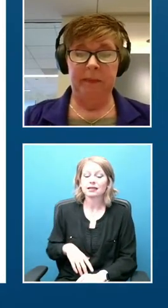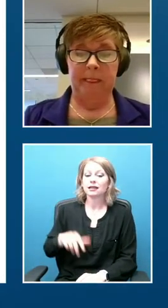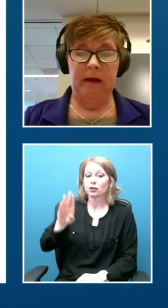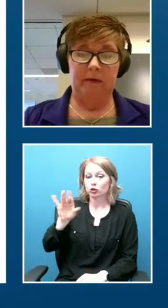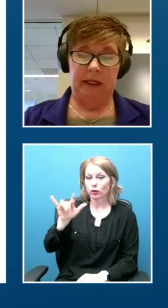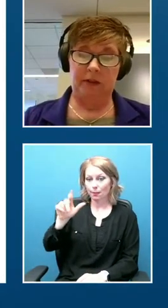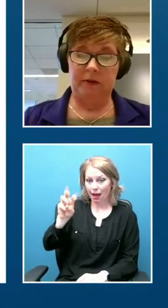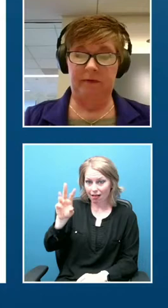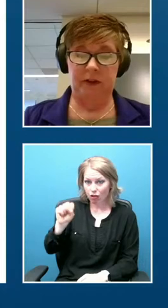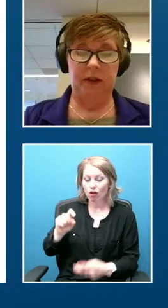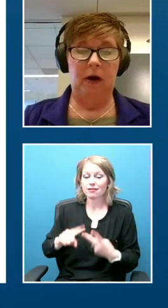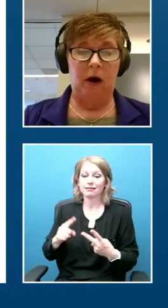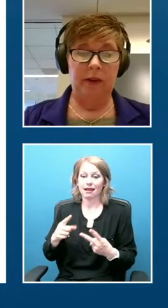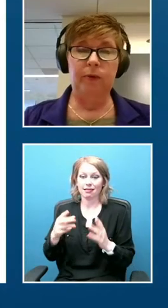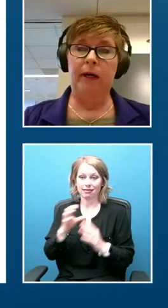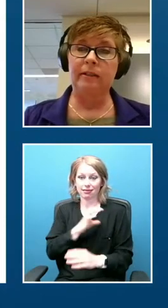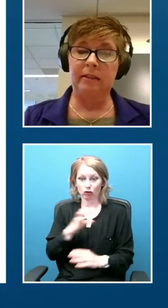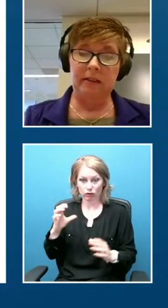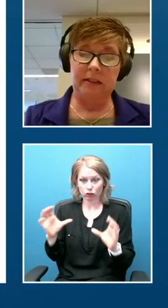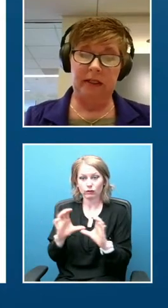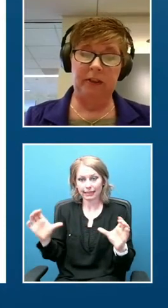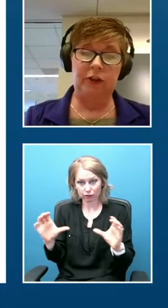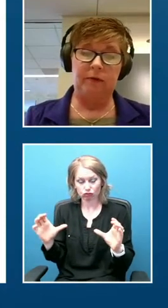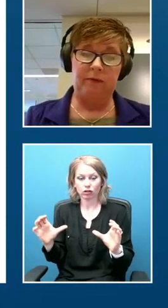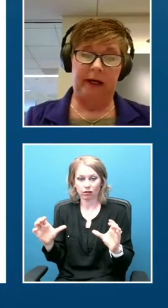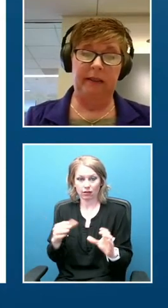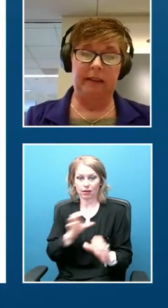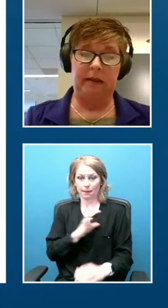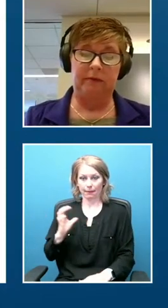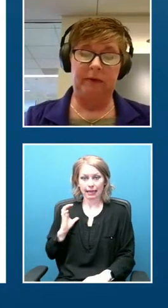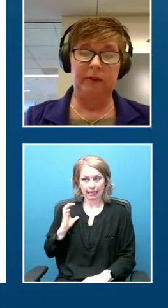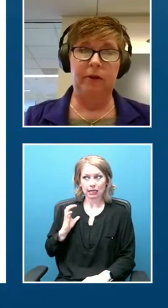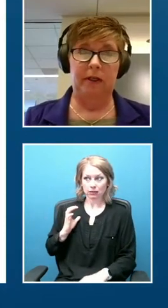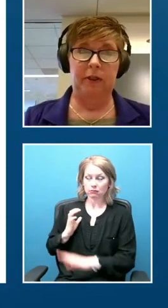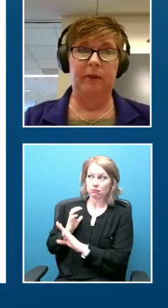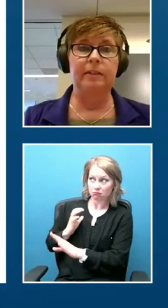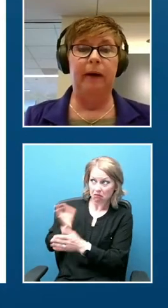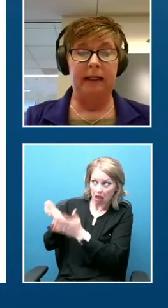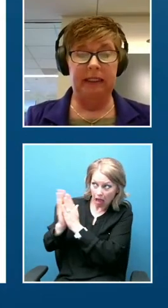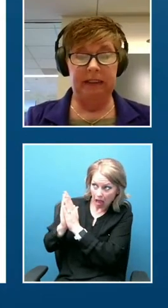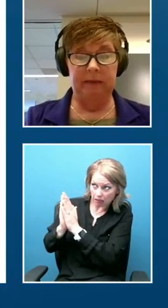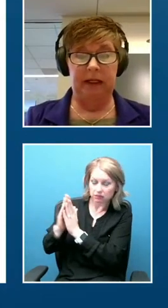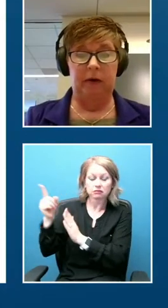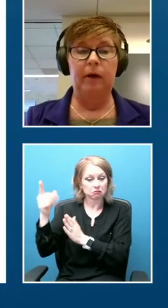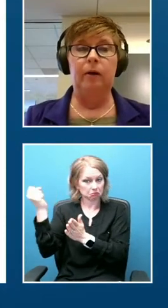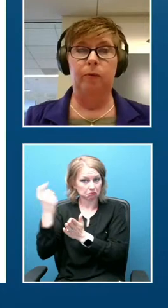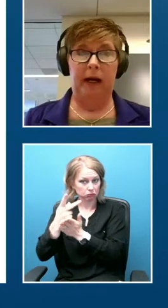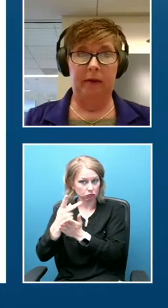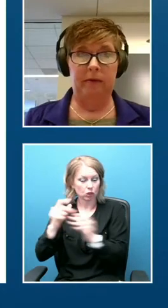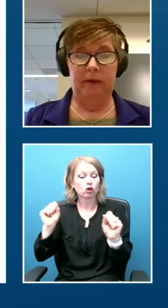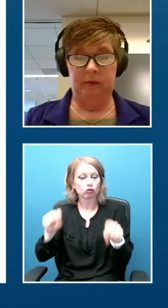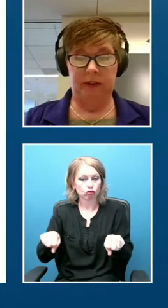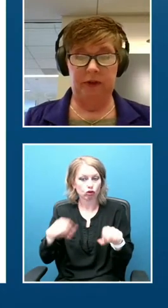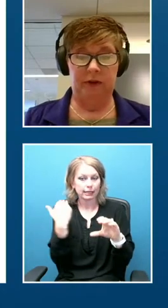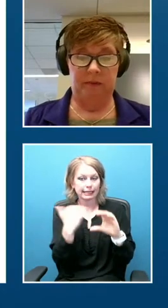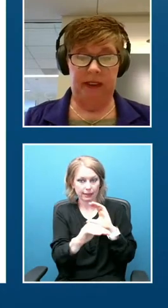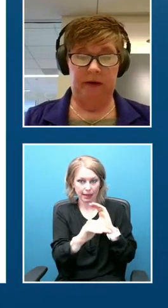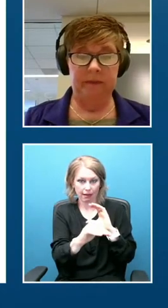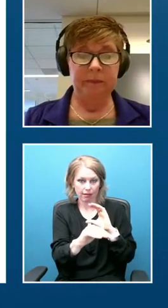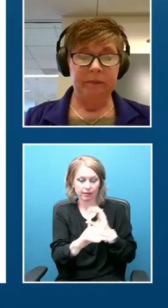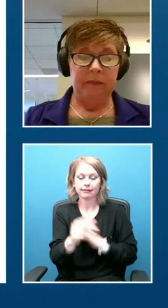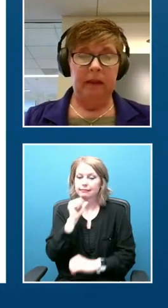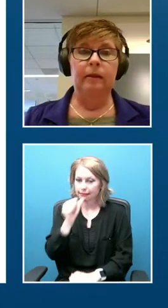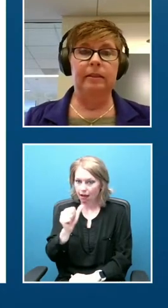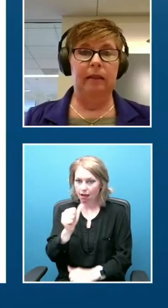Committee of the National Convention authorized such filing of those documents by email rather than registered